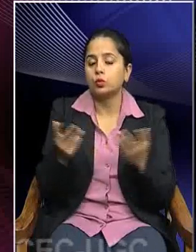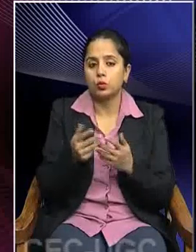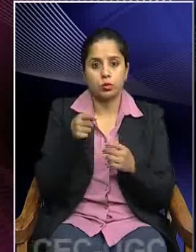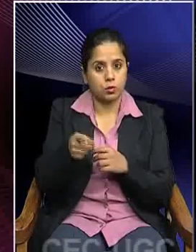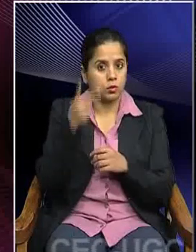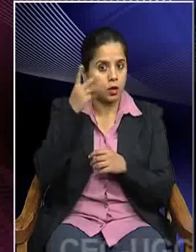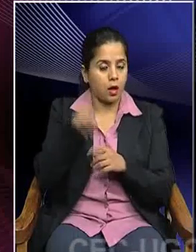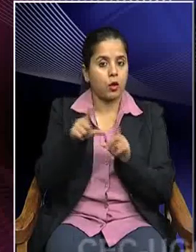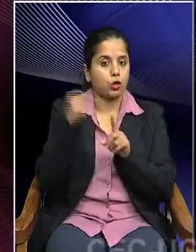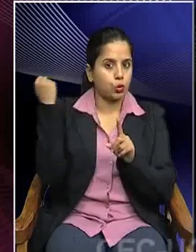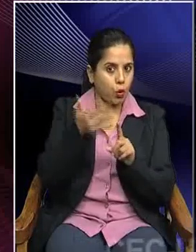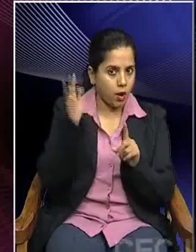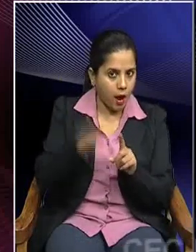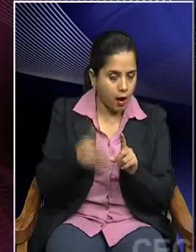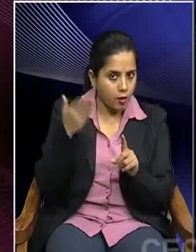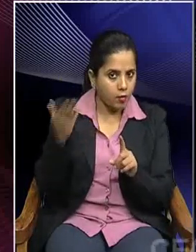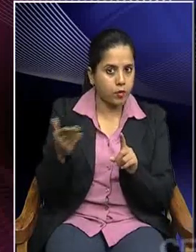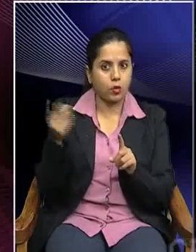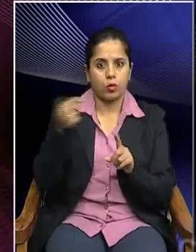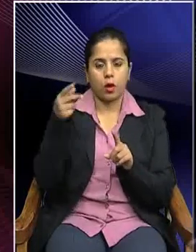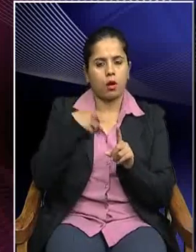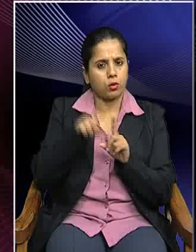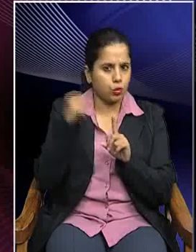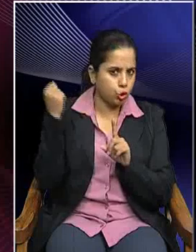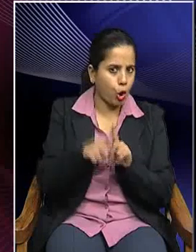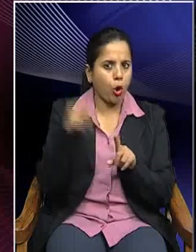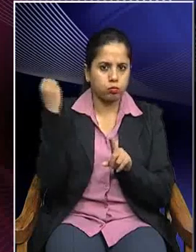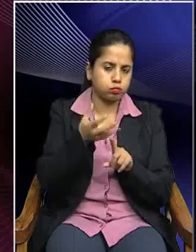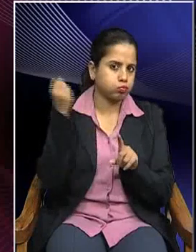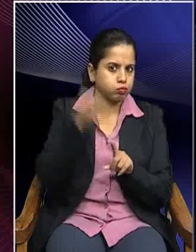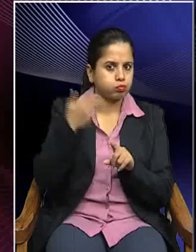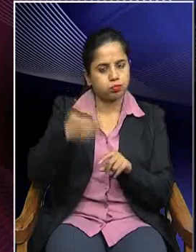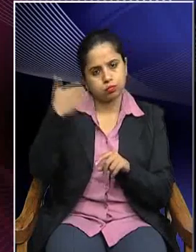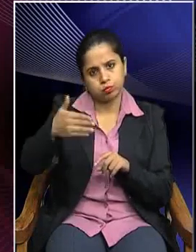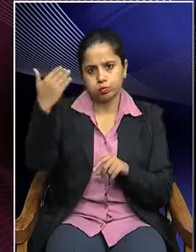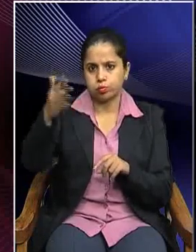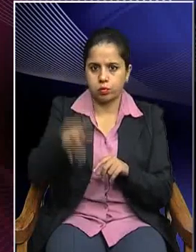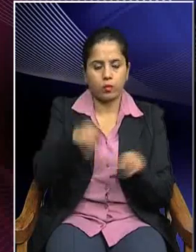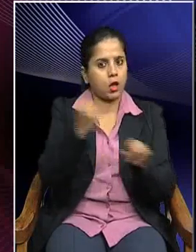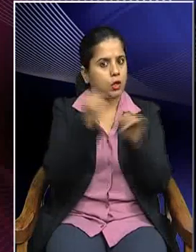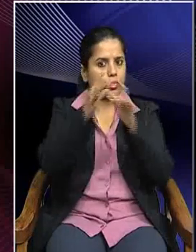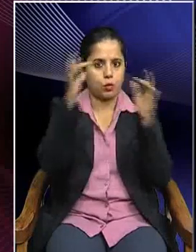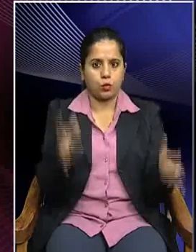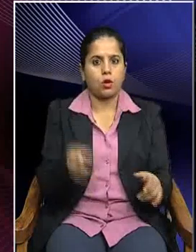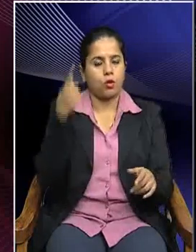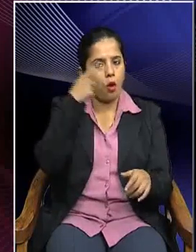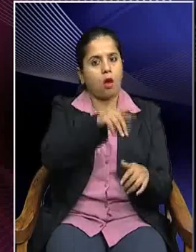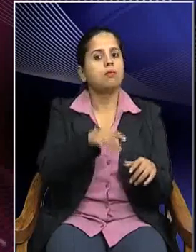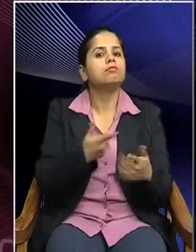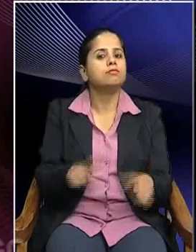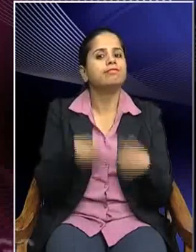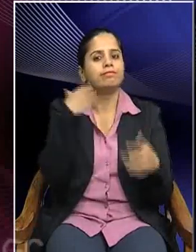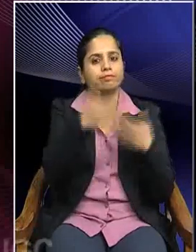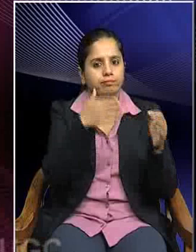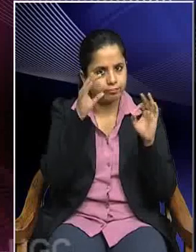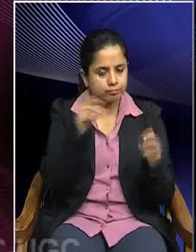are donors who keep donating money to these institutions to survive,